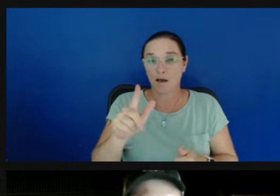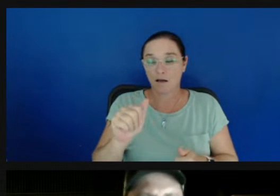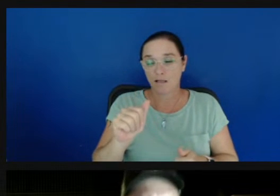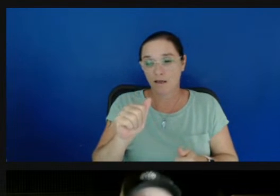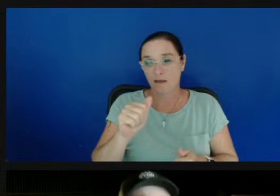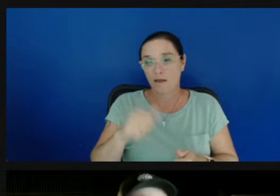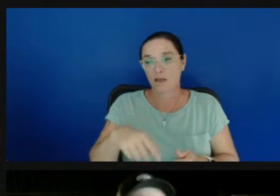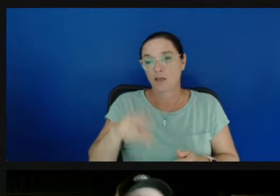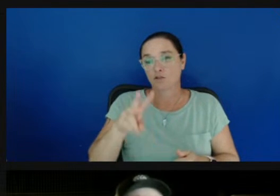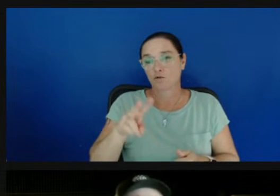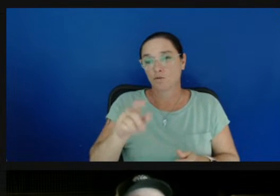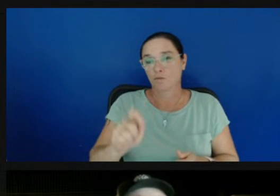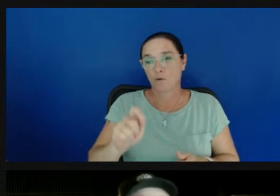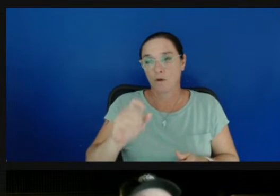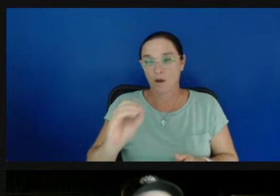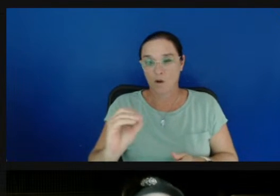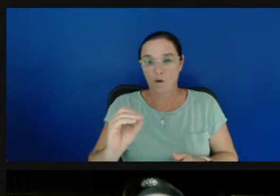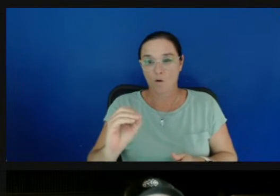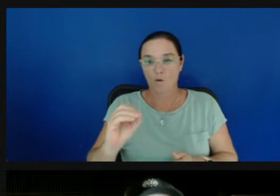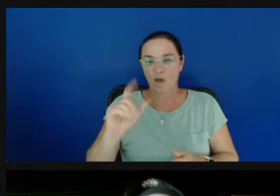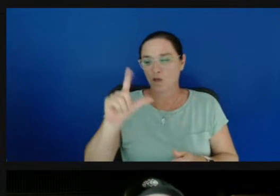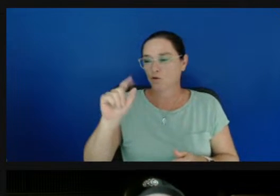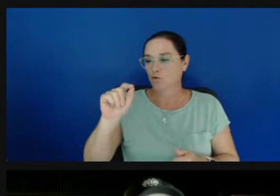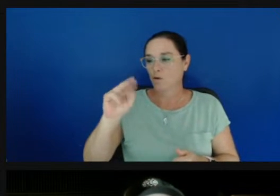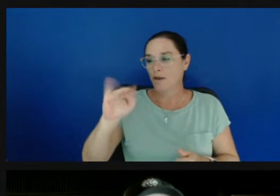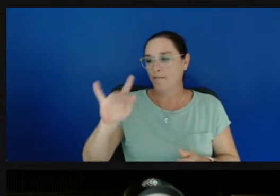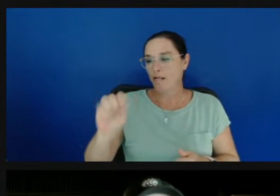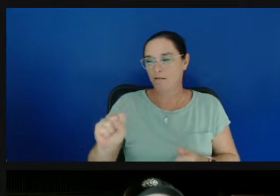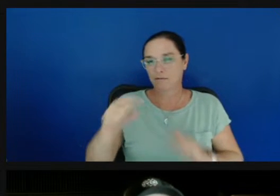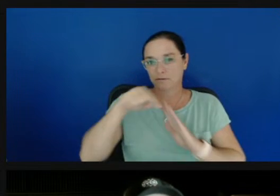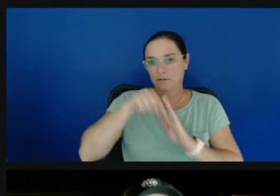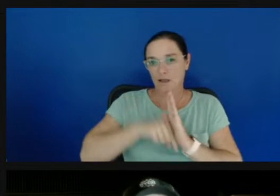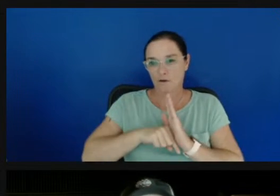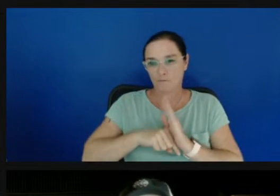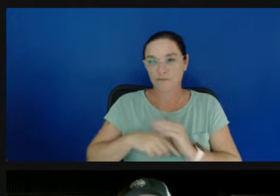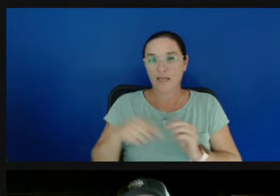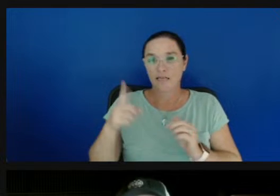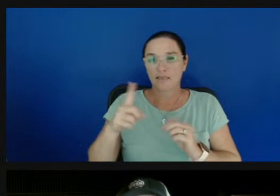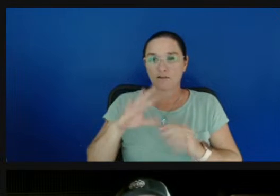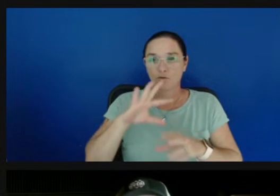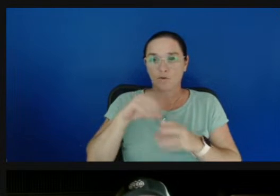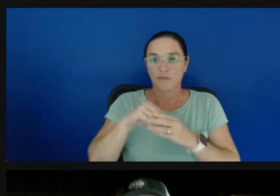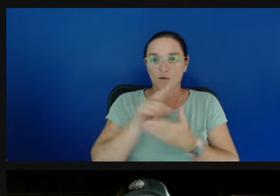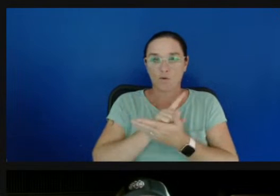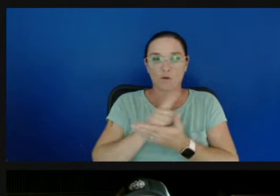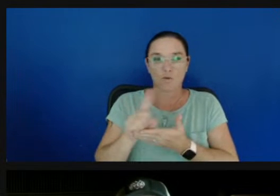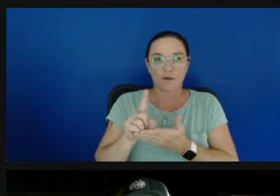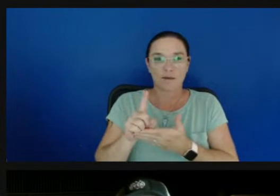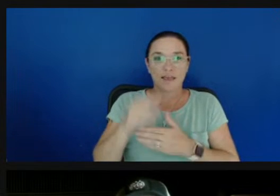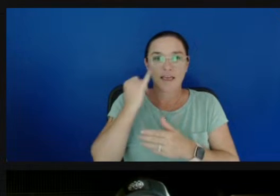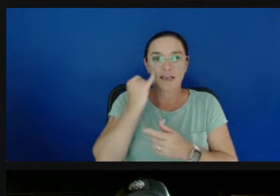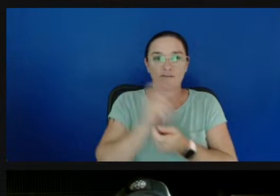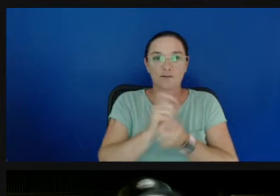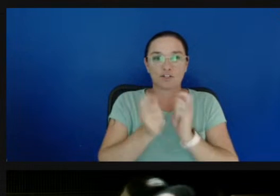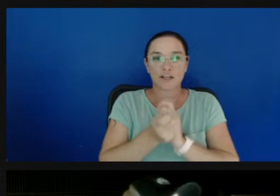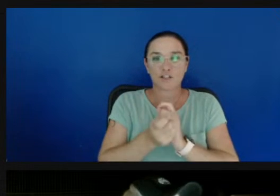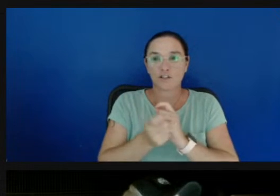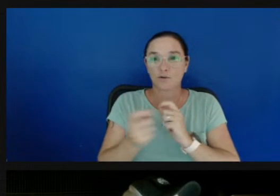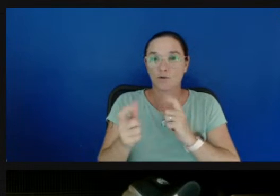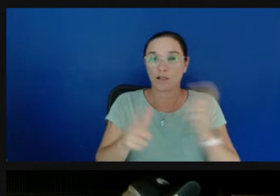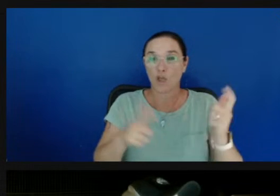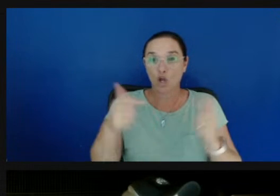2.0. Right, this is also the last week. And if we switch this to the largest